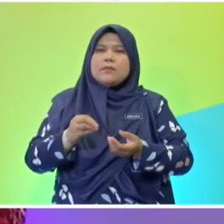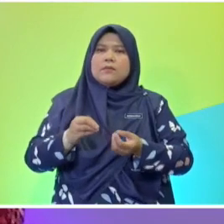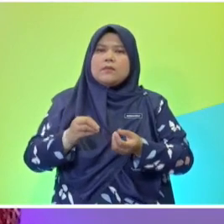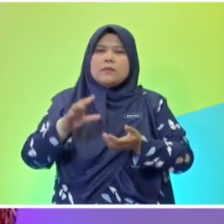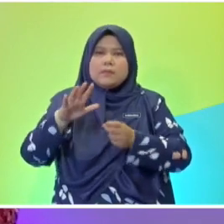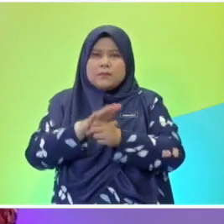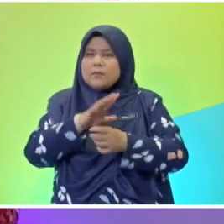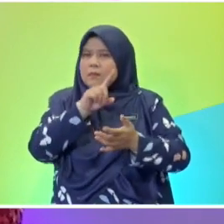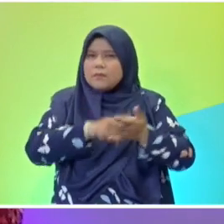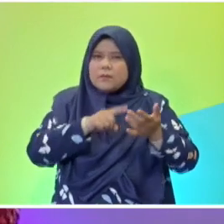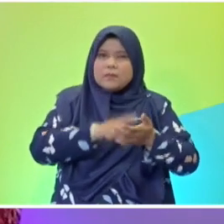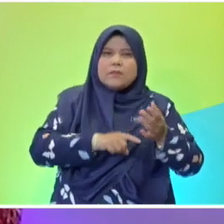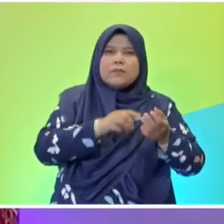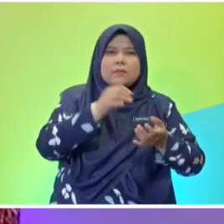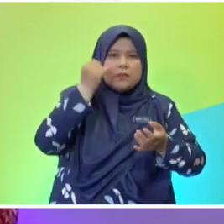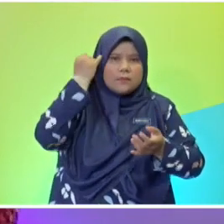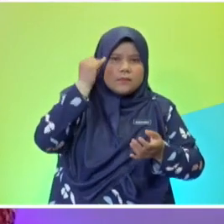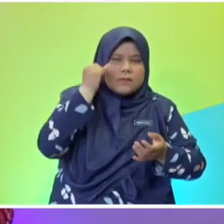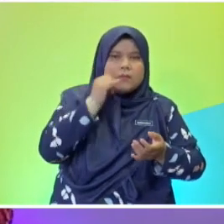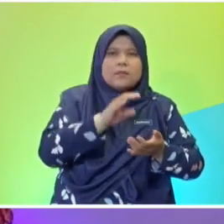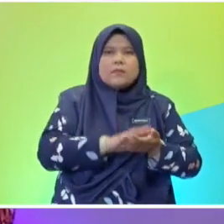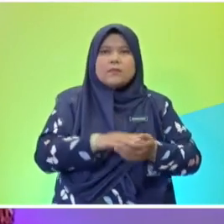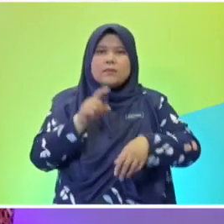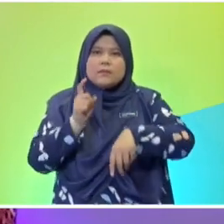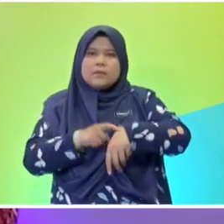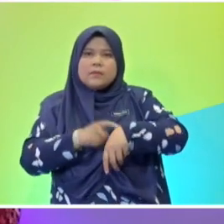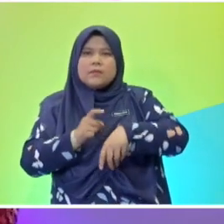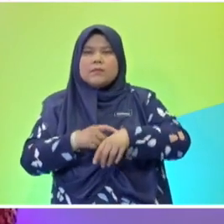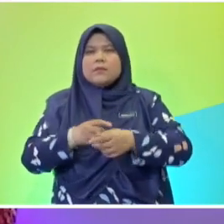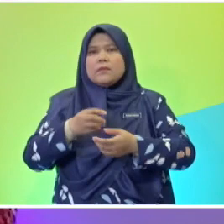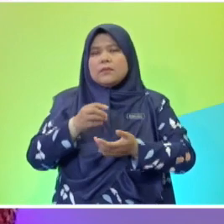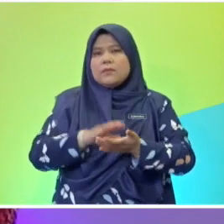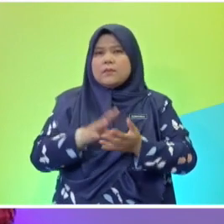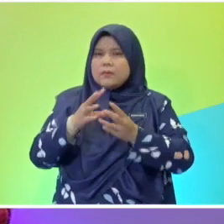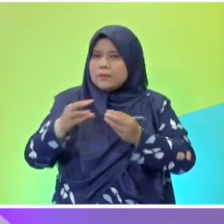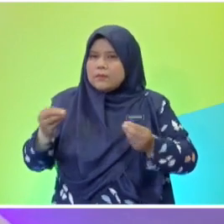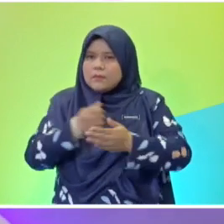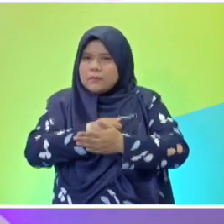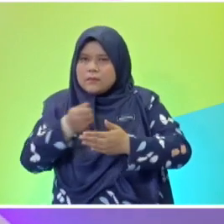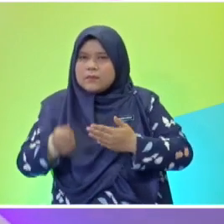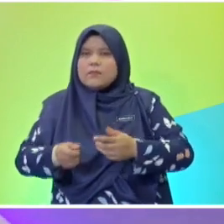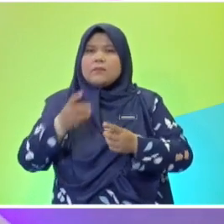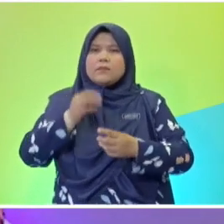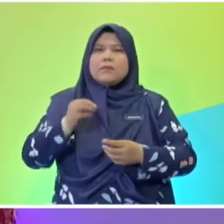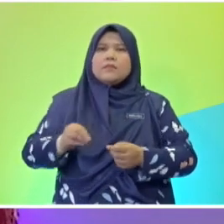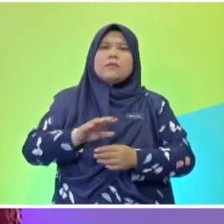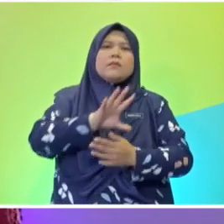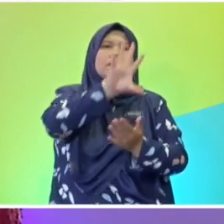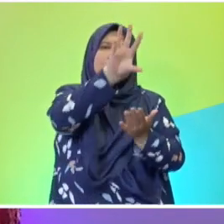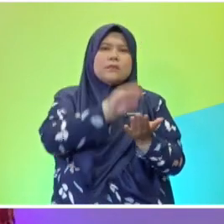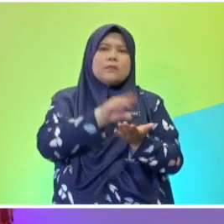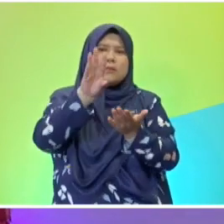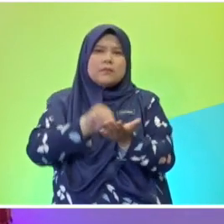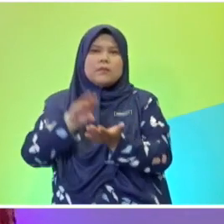given there. But remember, before the time ends, before the 90 minutes ends, the students have to copy all their